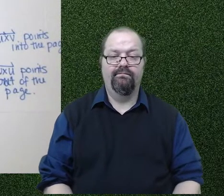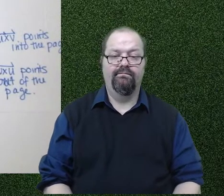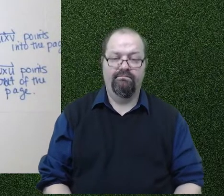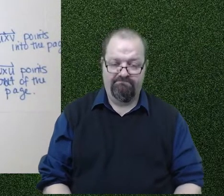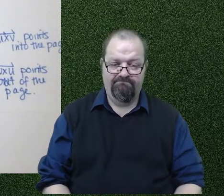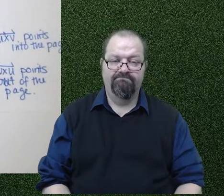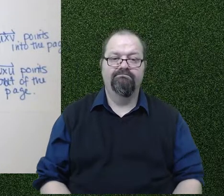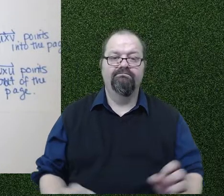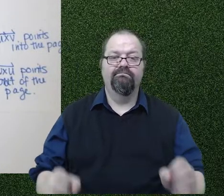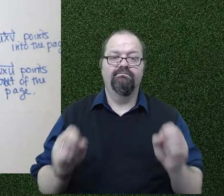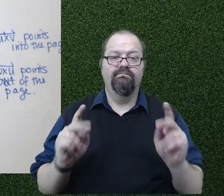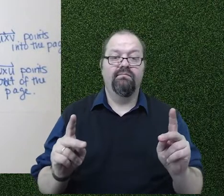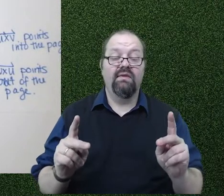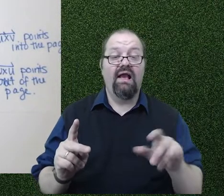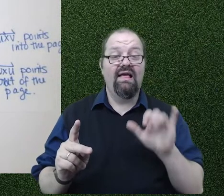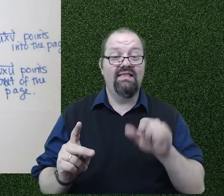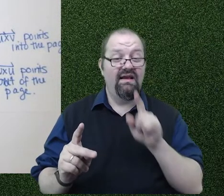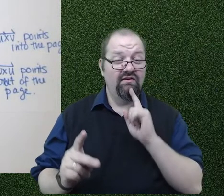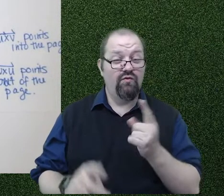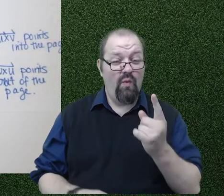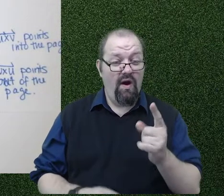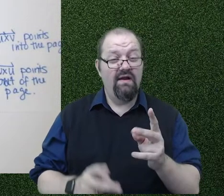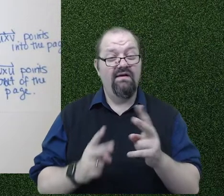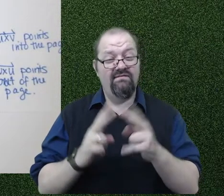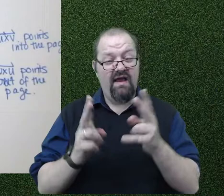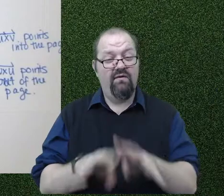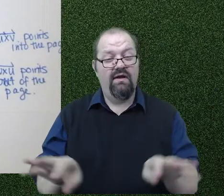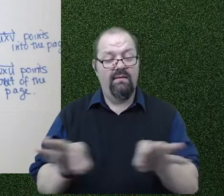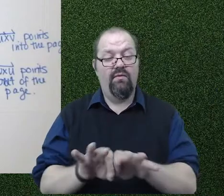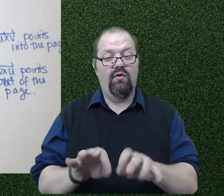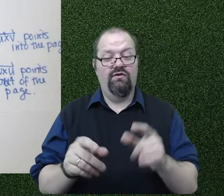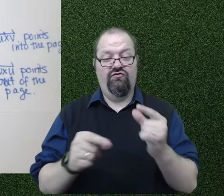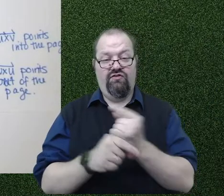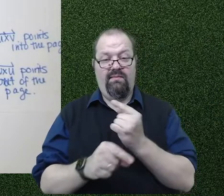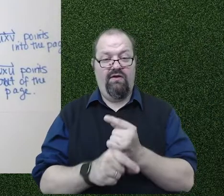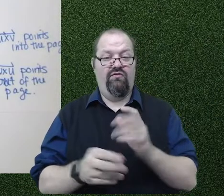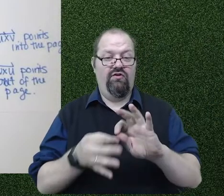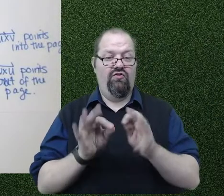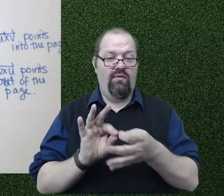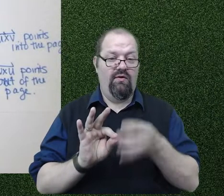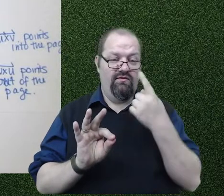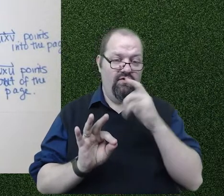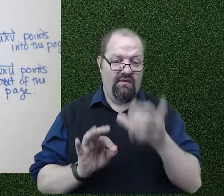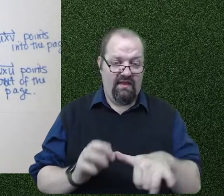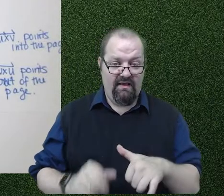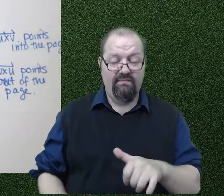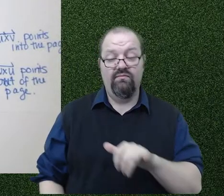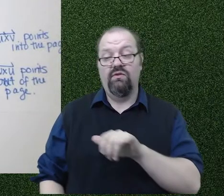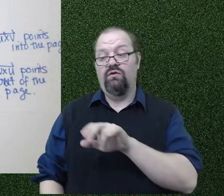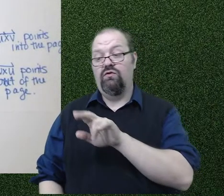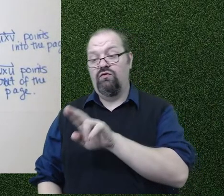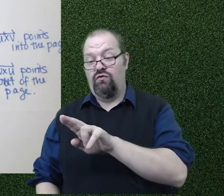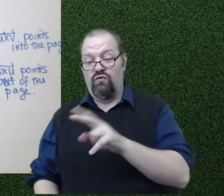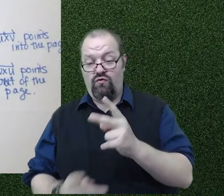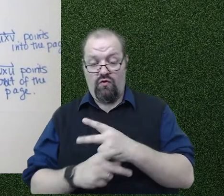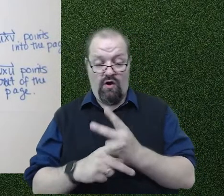Okay, that's one very important geometric interpretation. U cross v and v cross u